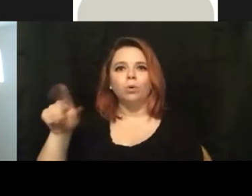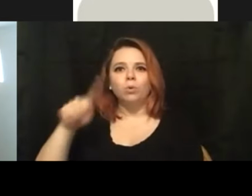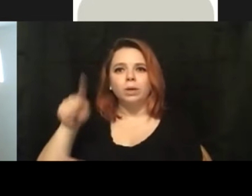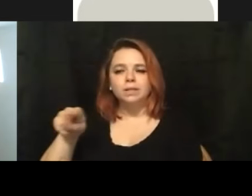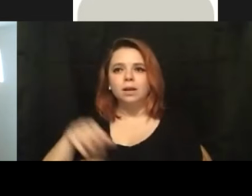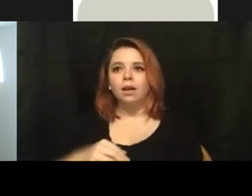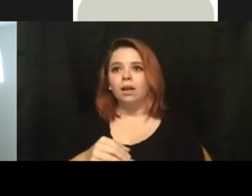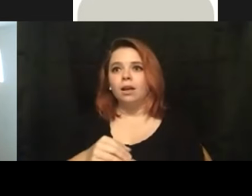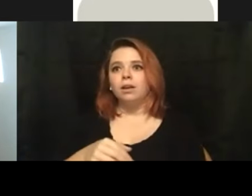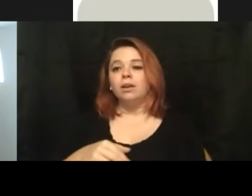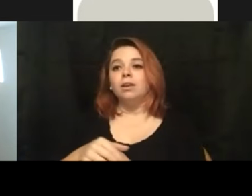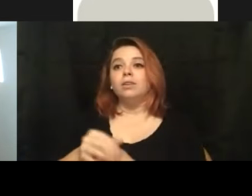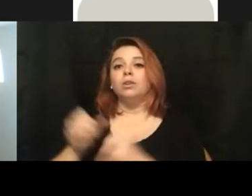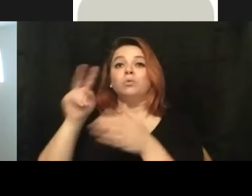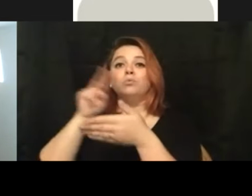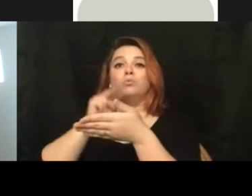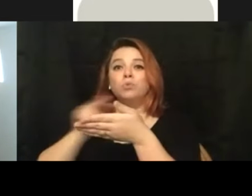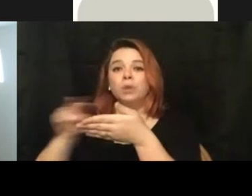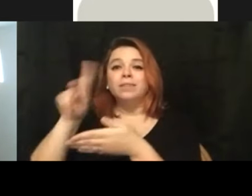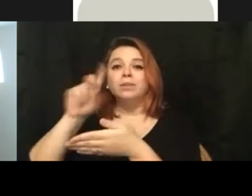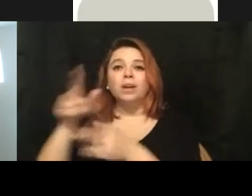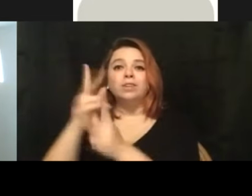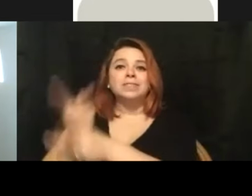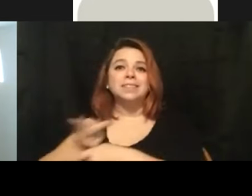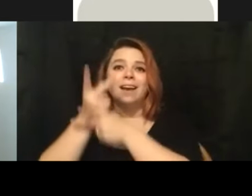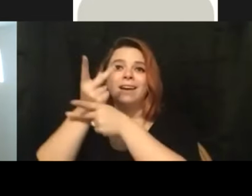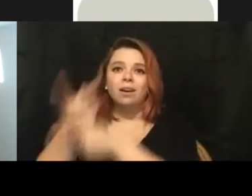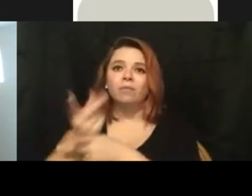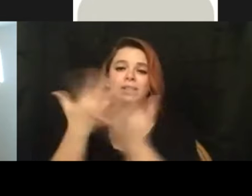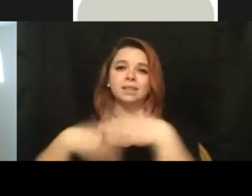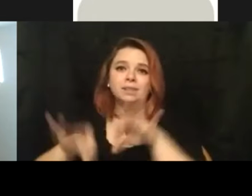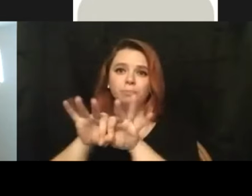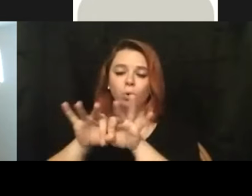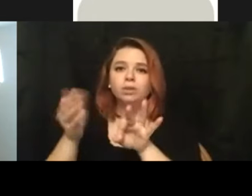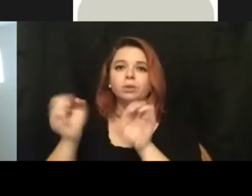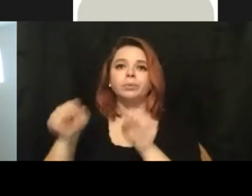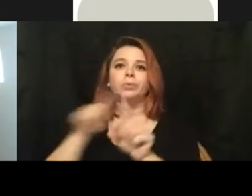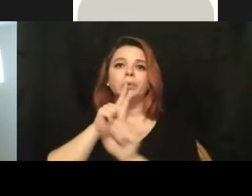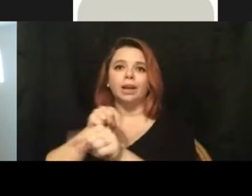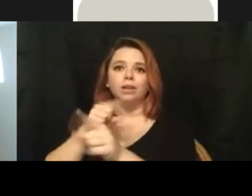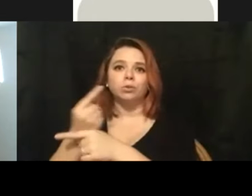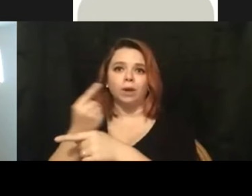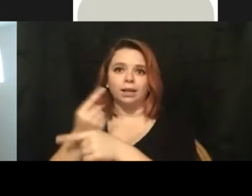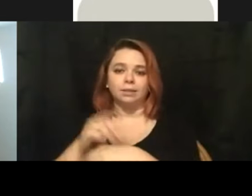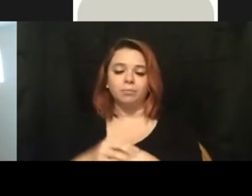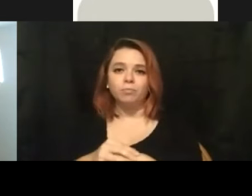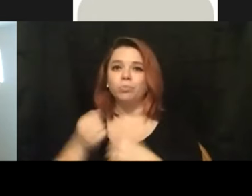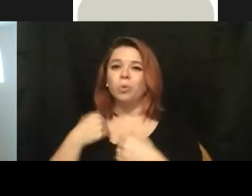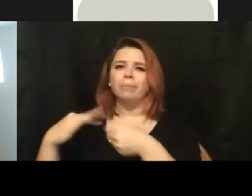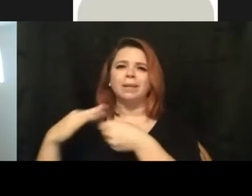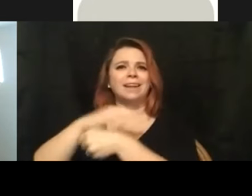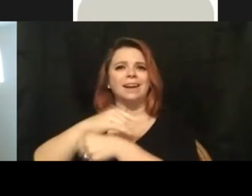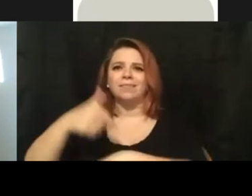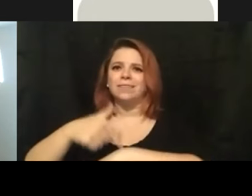don't read the questions carefully. Read the questions carefully so you can answer them correctly. You have plenty of time to take these